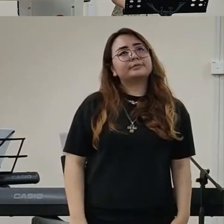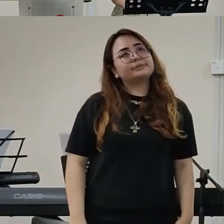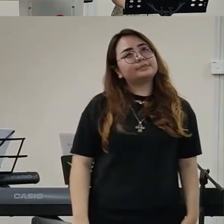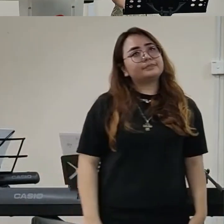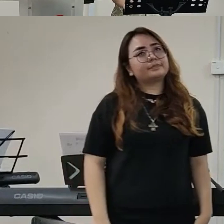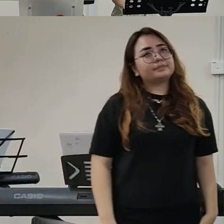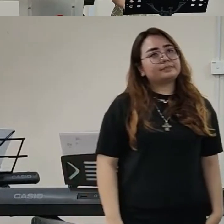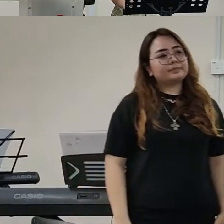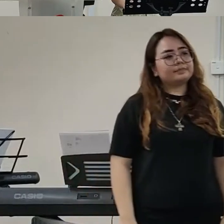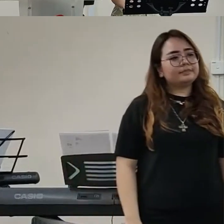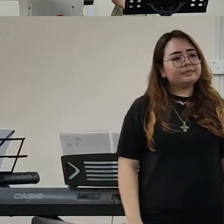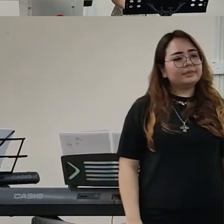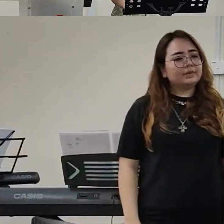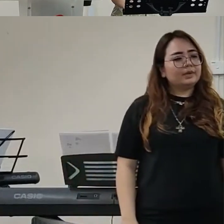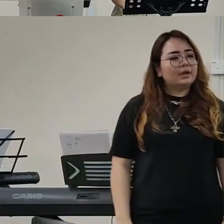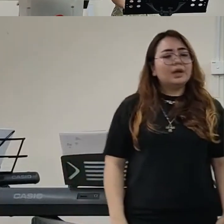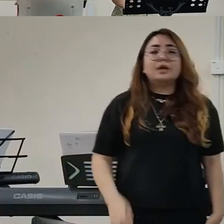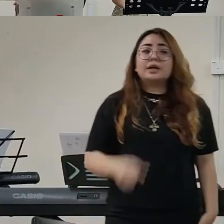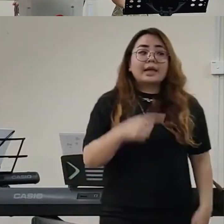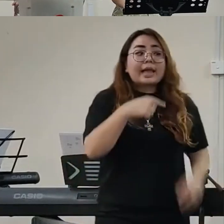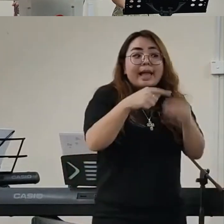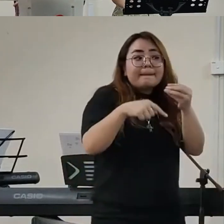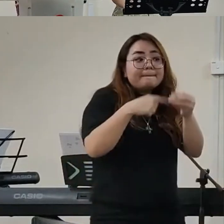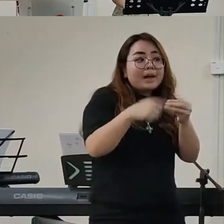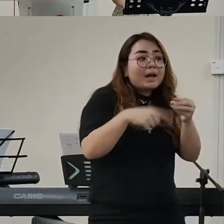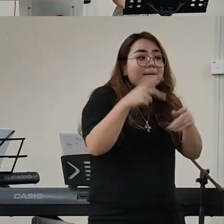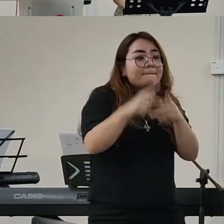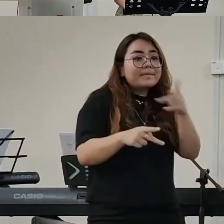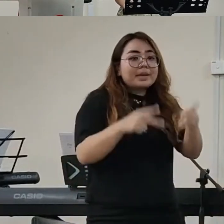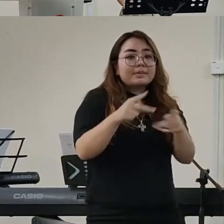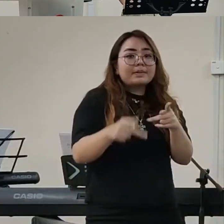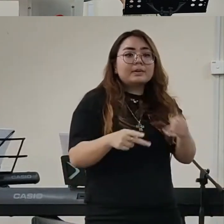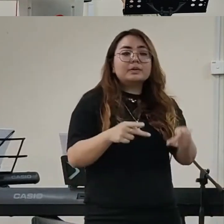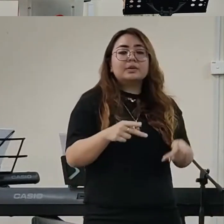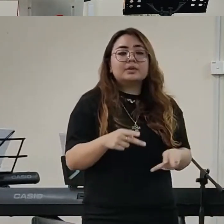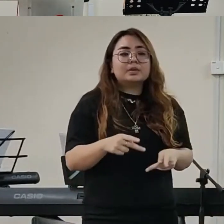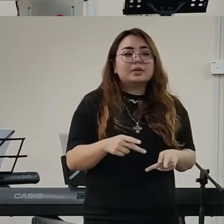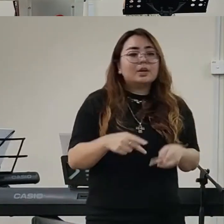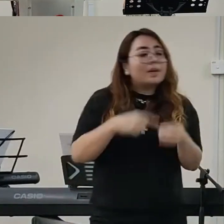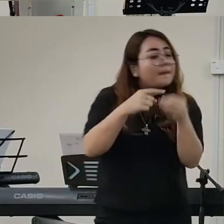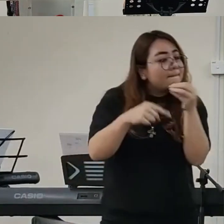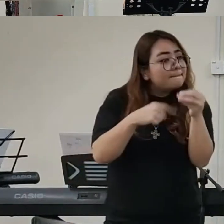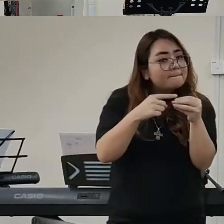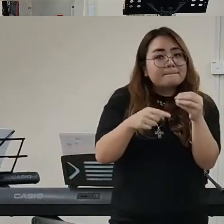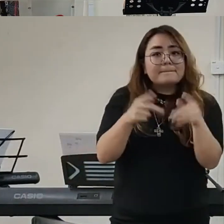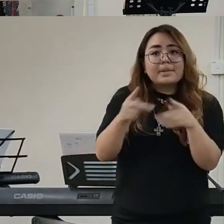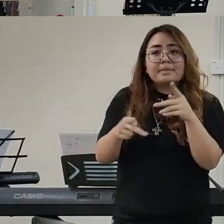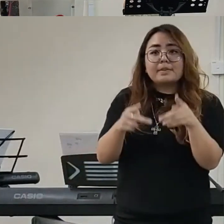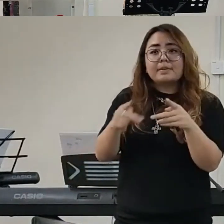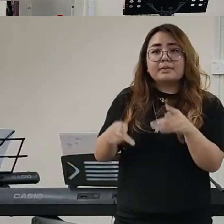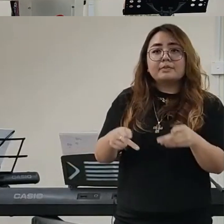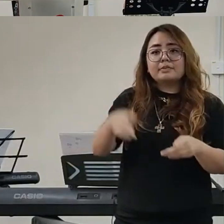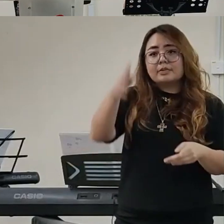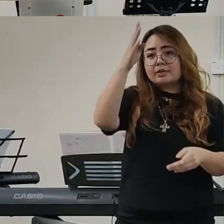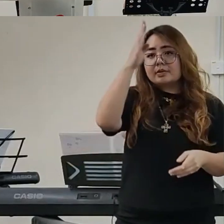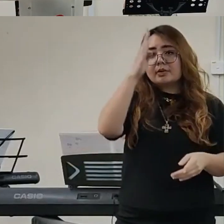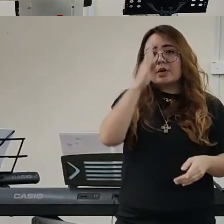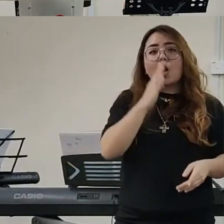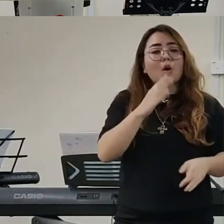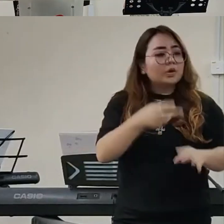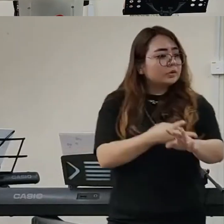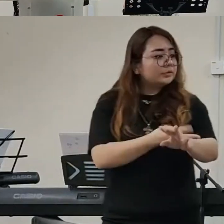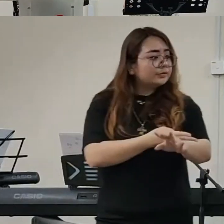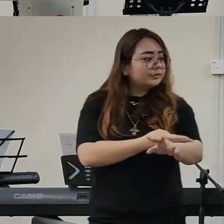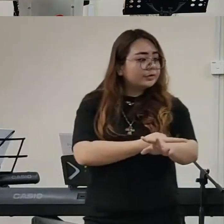about people who are God's sheep. That means they are believers, but they are not being shepherded. Okay, let's go to verse